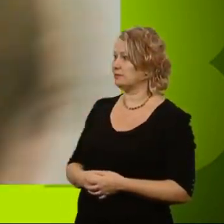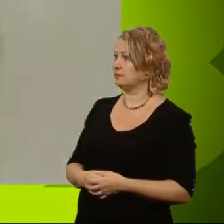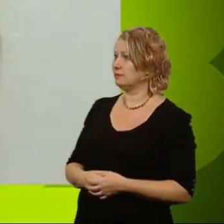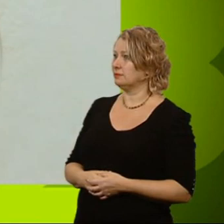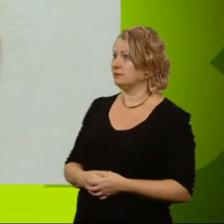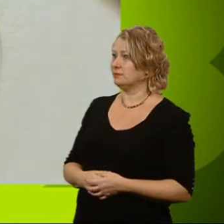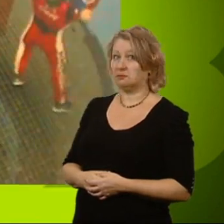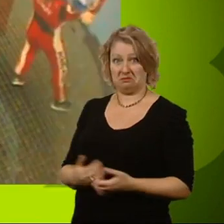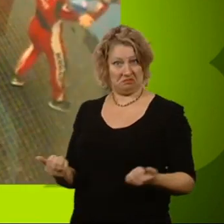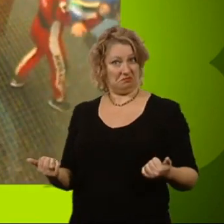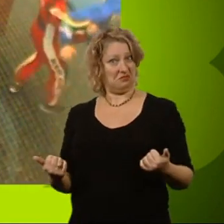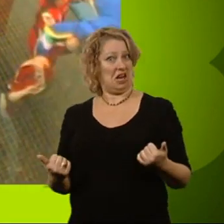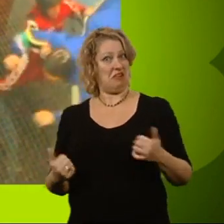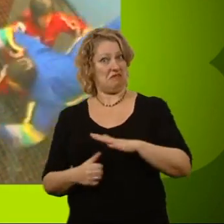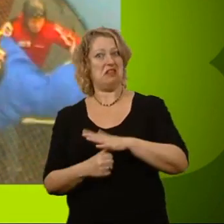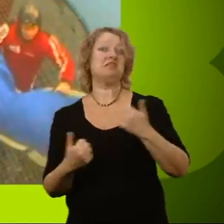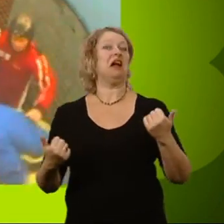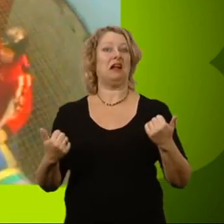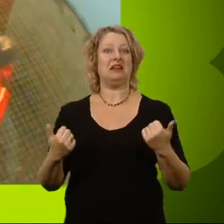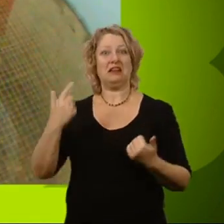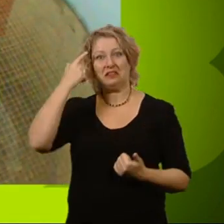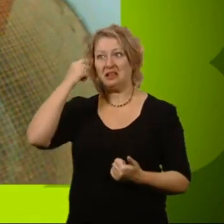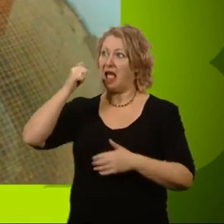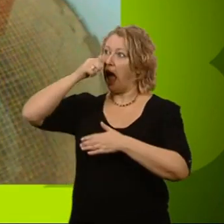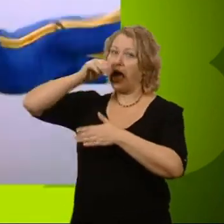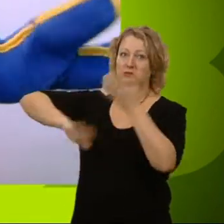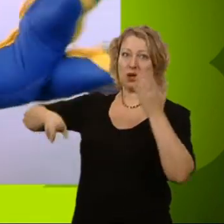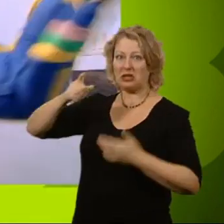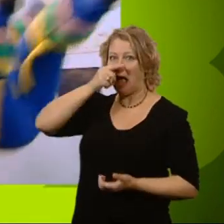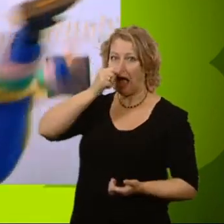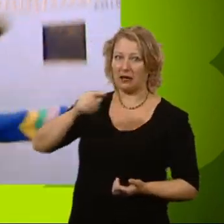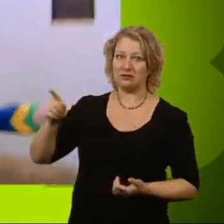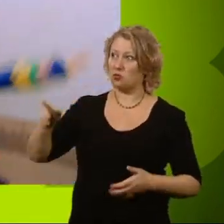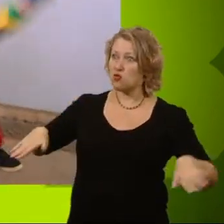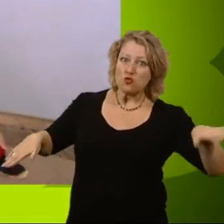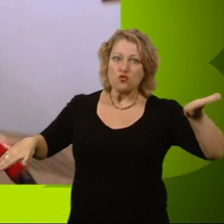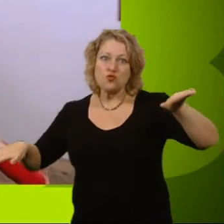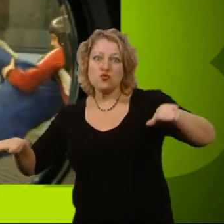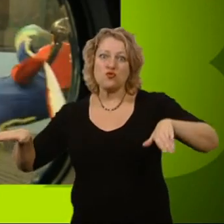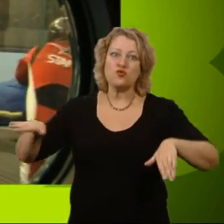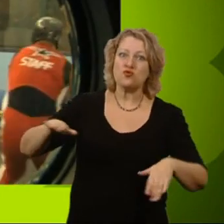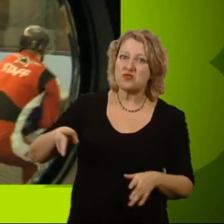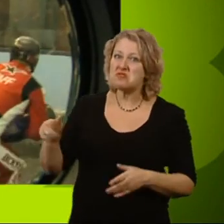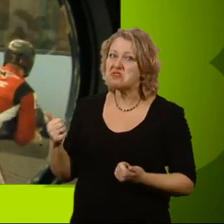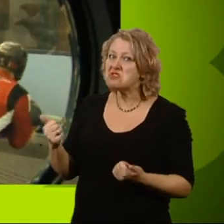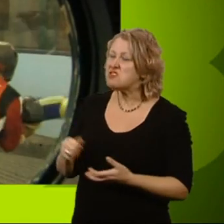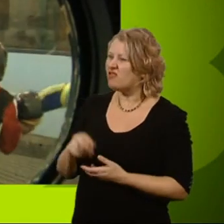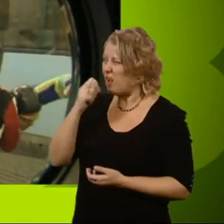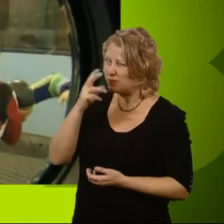He's very impressive, isn't he? He's almost as good as the experts, isn't he, the way he's flying up there, Jetman? No, he's rubbish, isn't he? He's terrible.